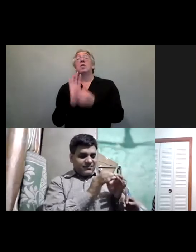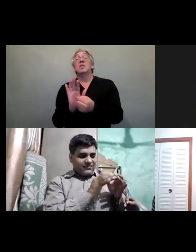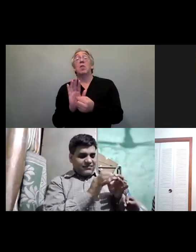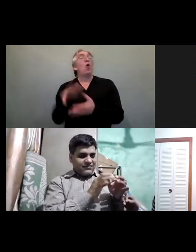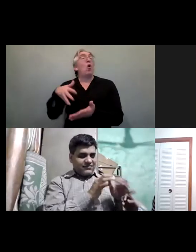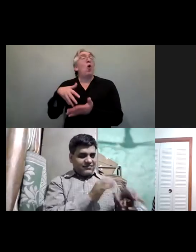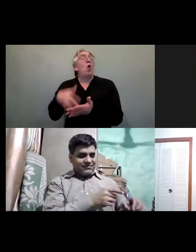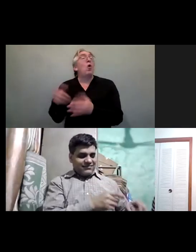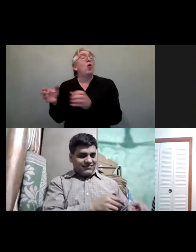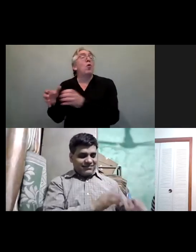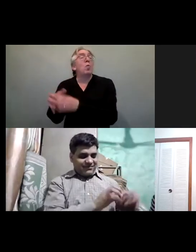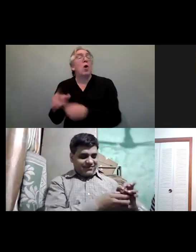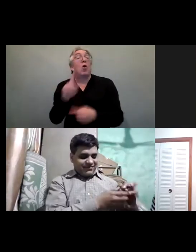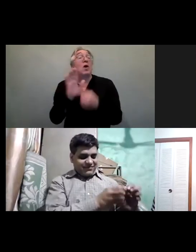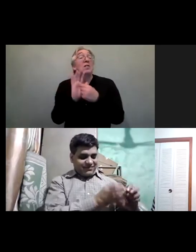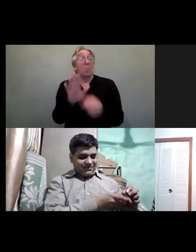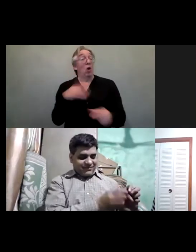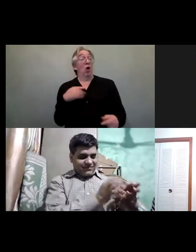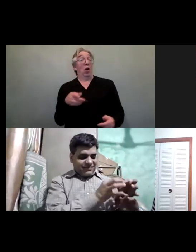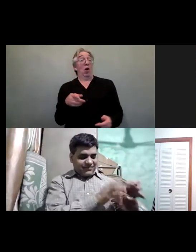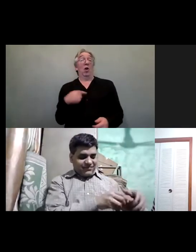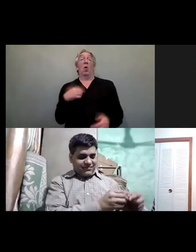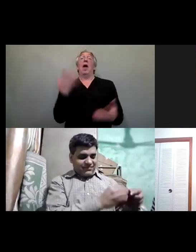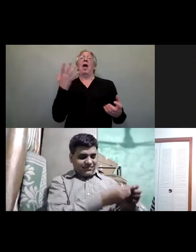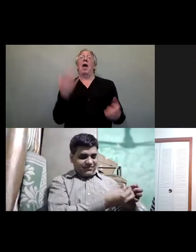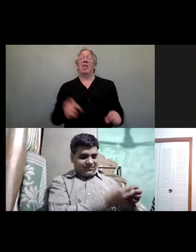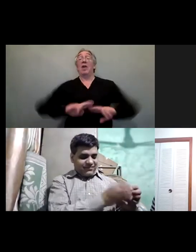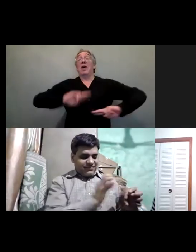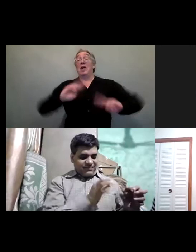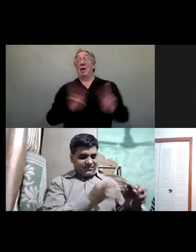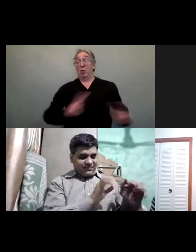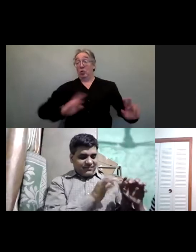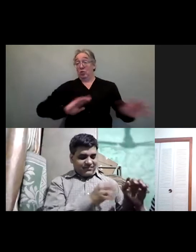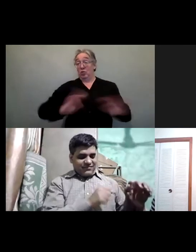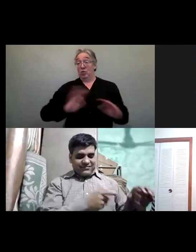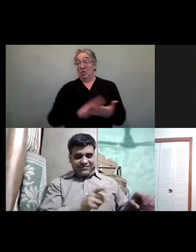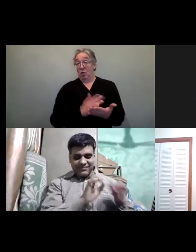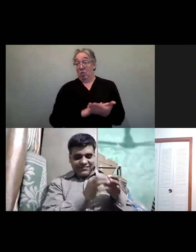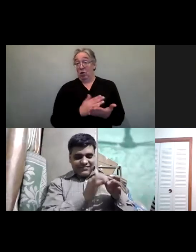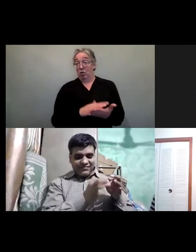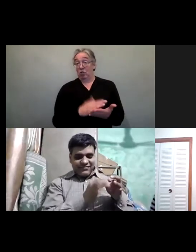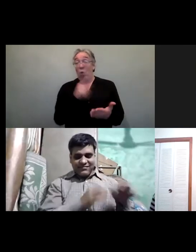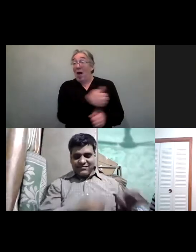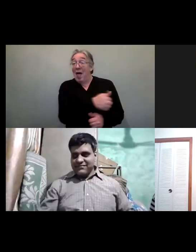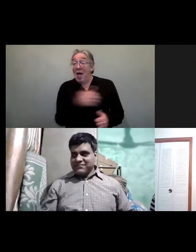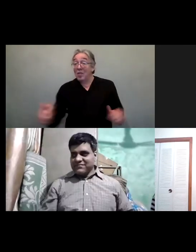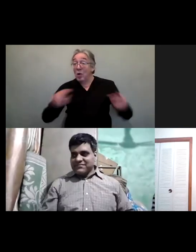accessibility features, we have international sign language interpreters for each of the classes. We have